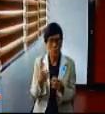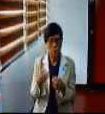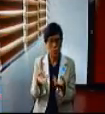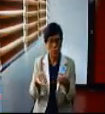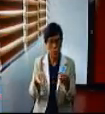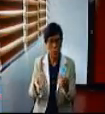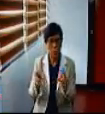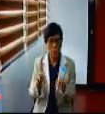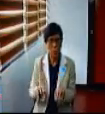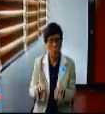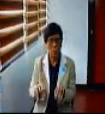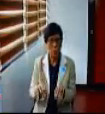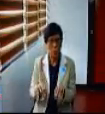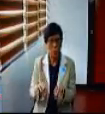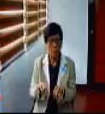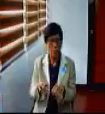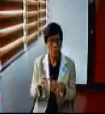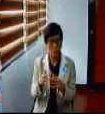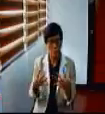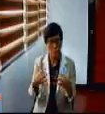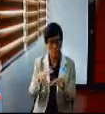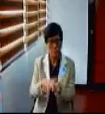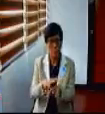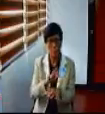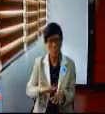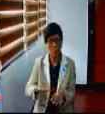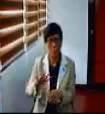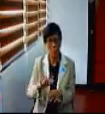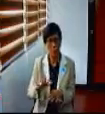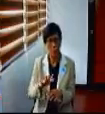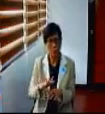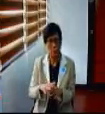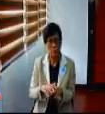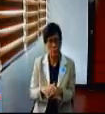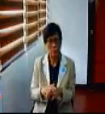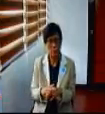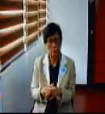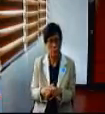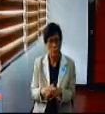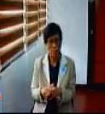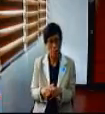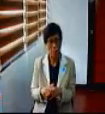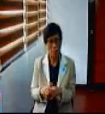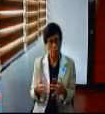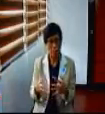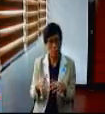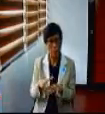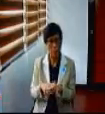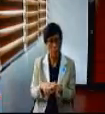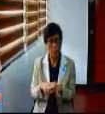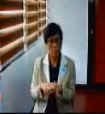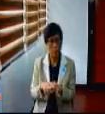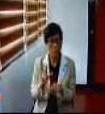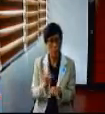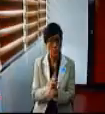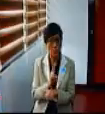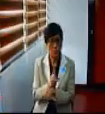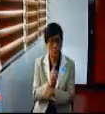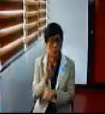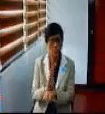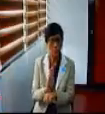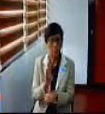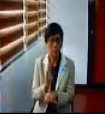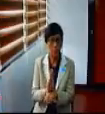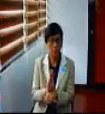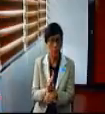take these lessons and integrate them proactively and positively into their business and policies. They